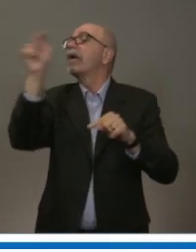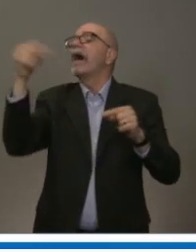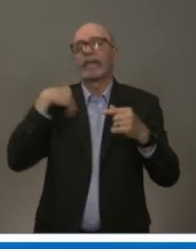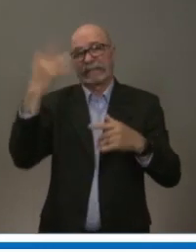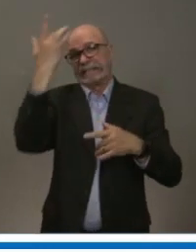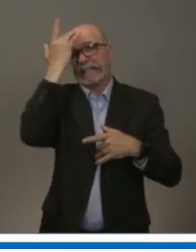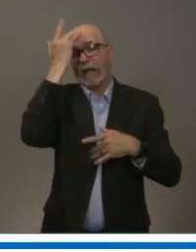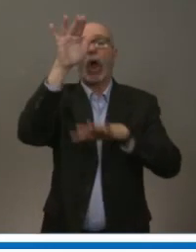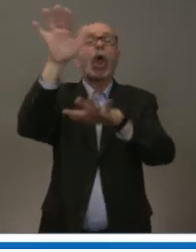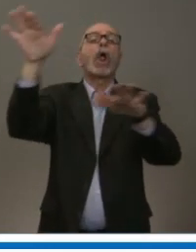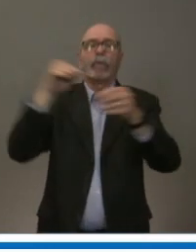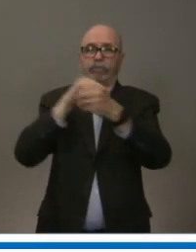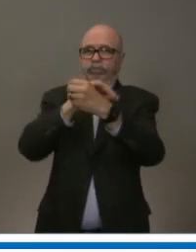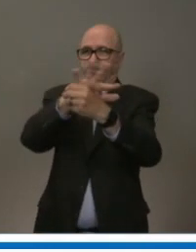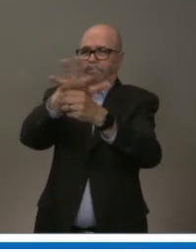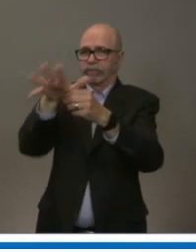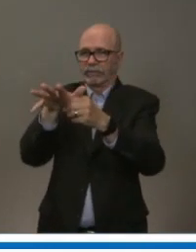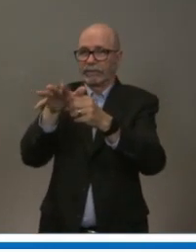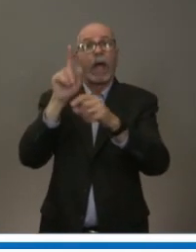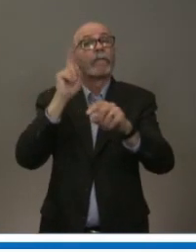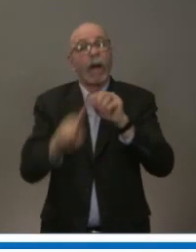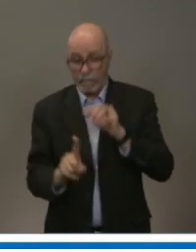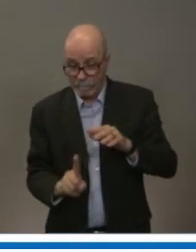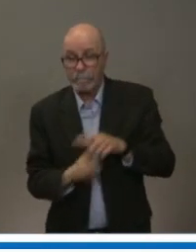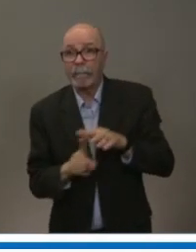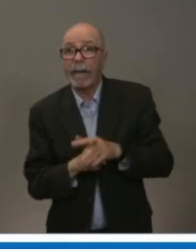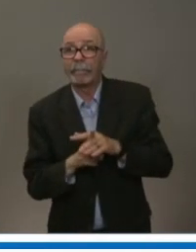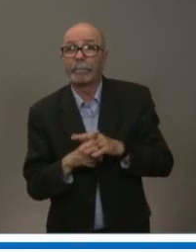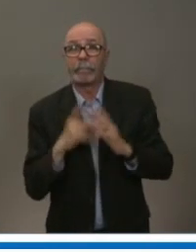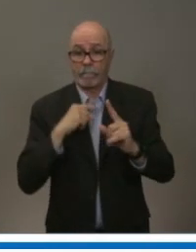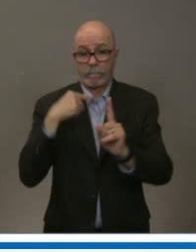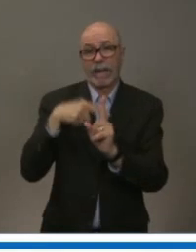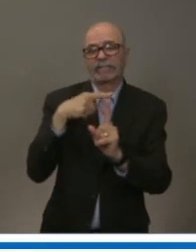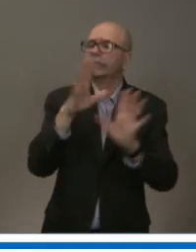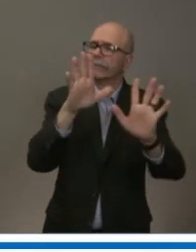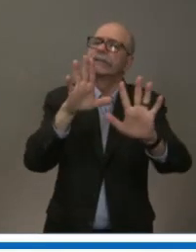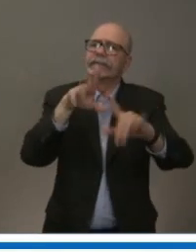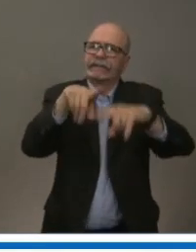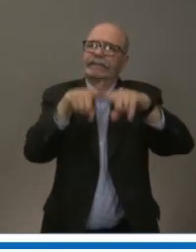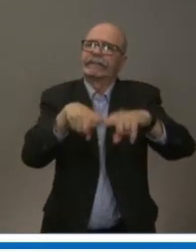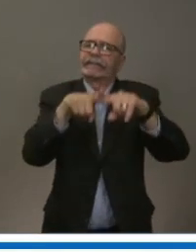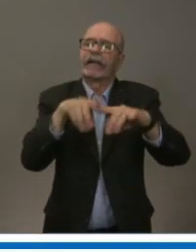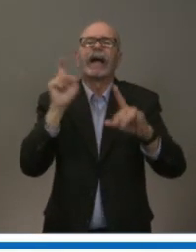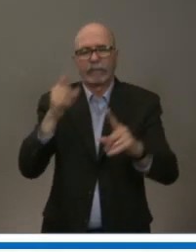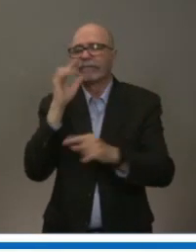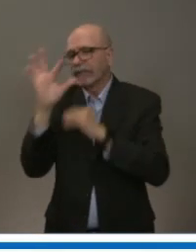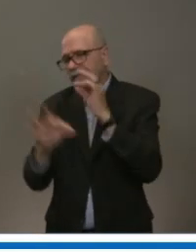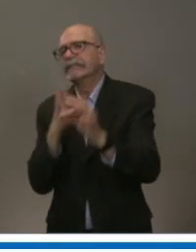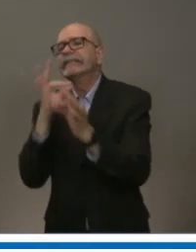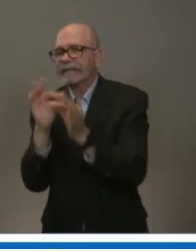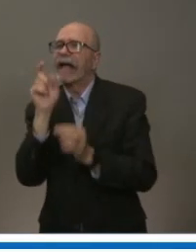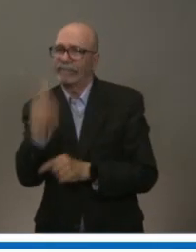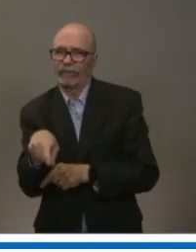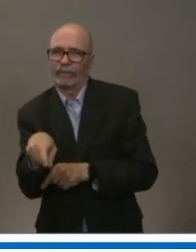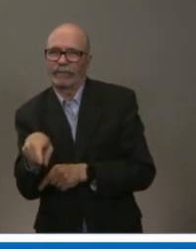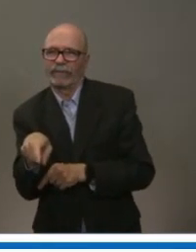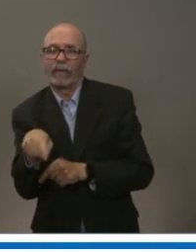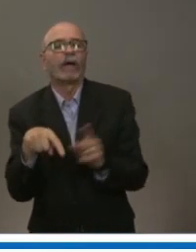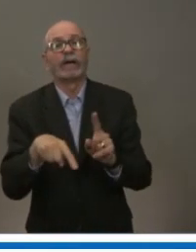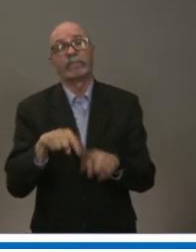very dependent on your testing strategy. And we have, I really firmly believe that we have a